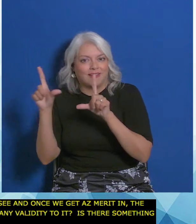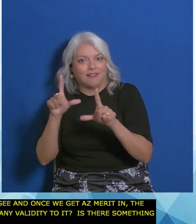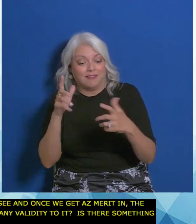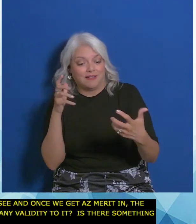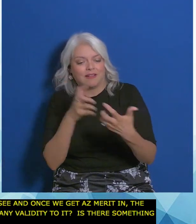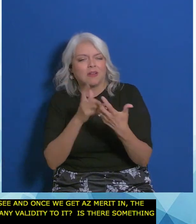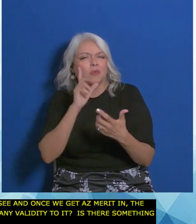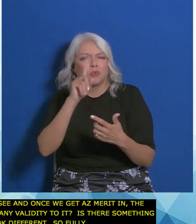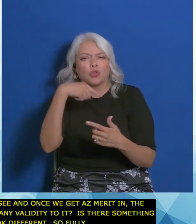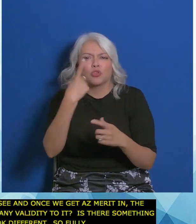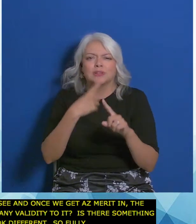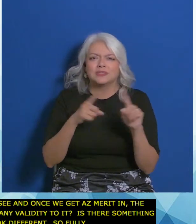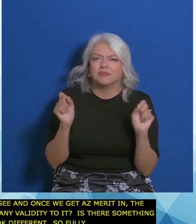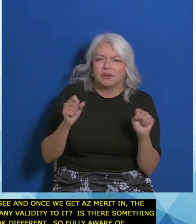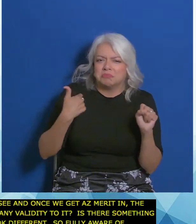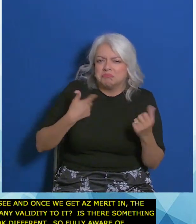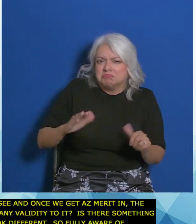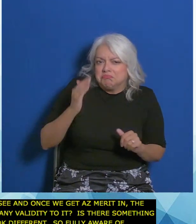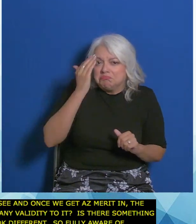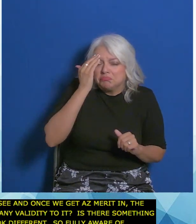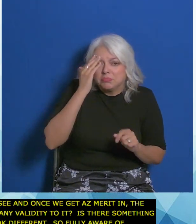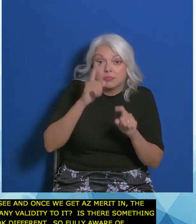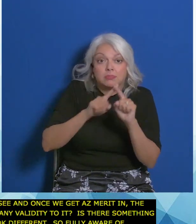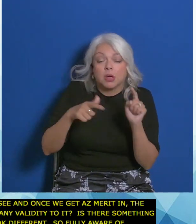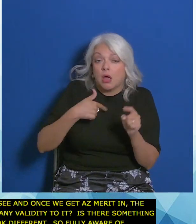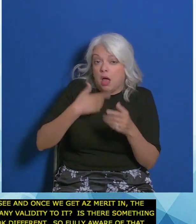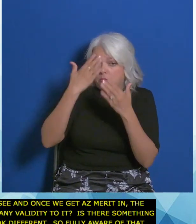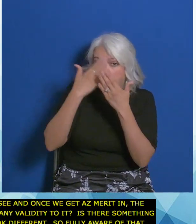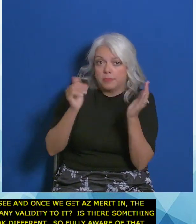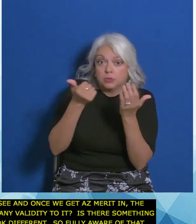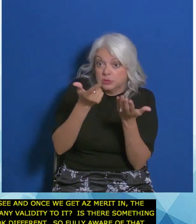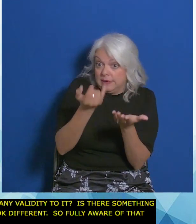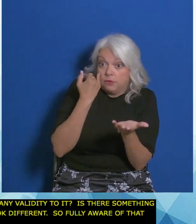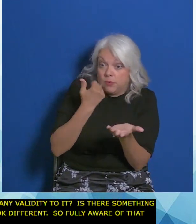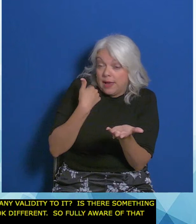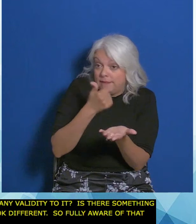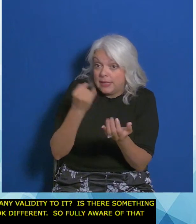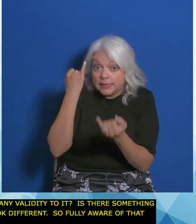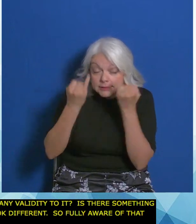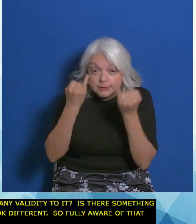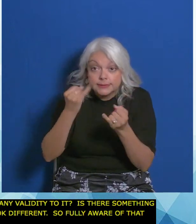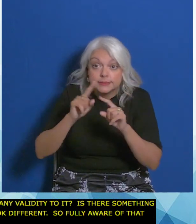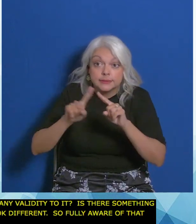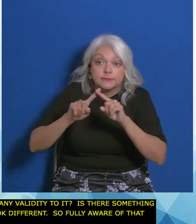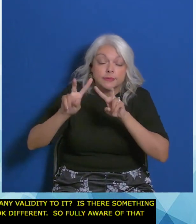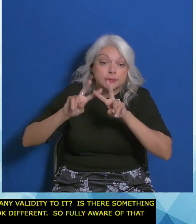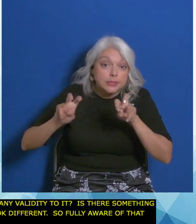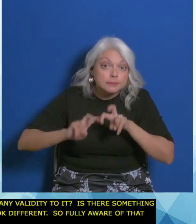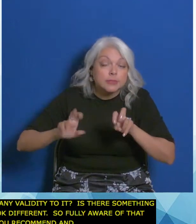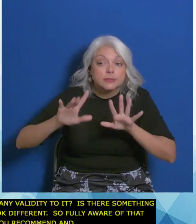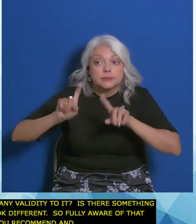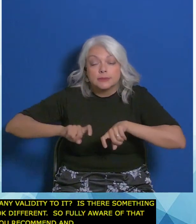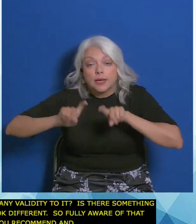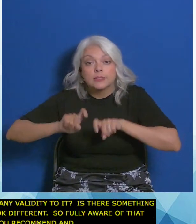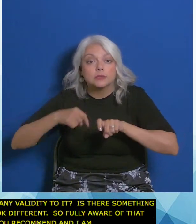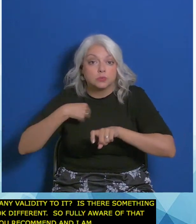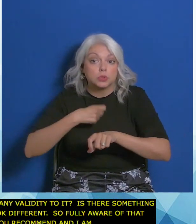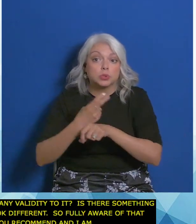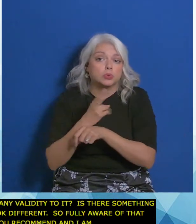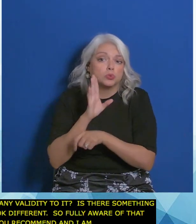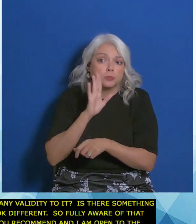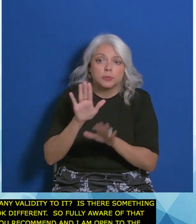of that. But open to any ideas of any assessments, anything you recommend, I'm open to any resource. So thank